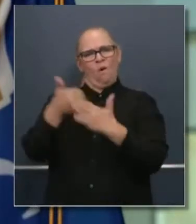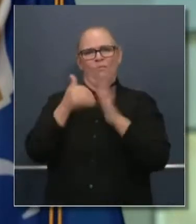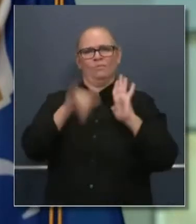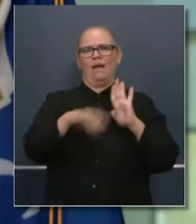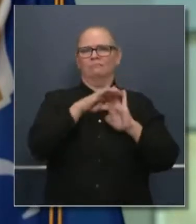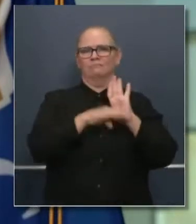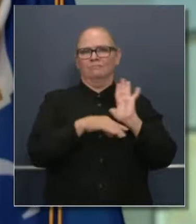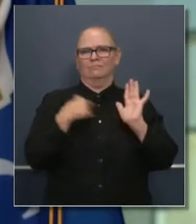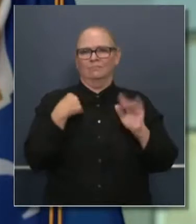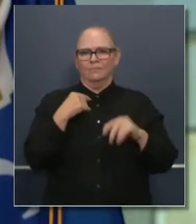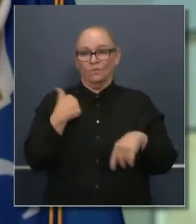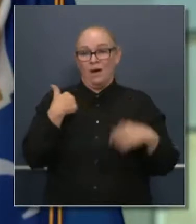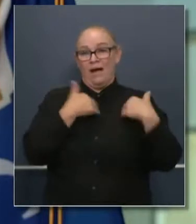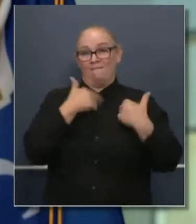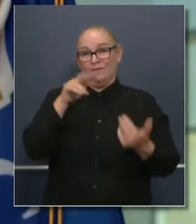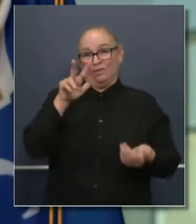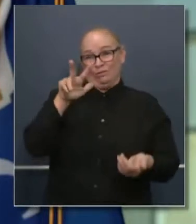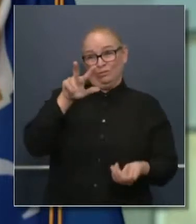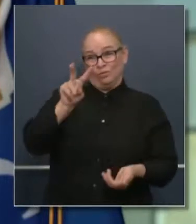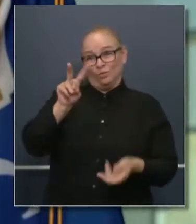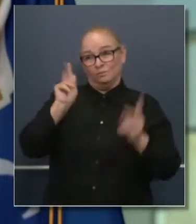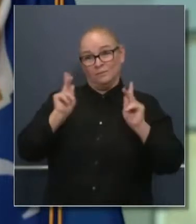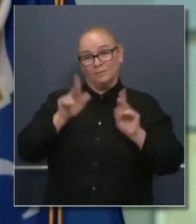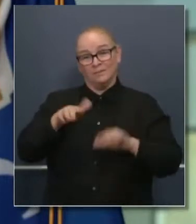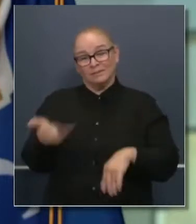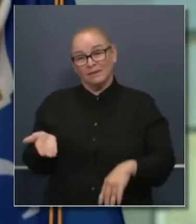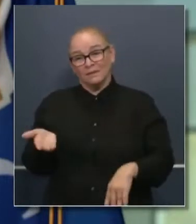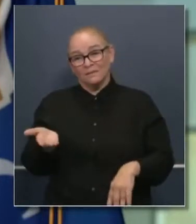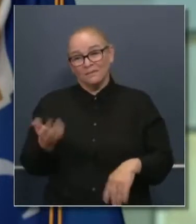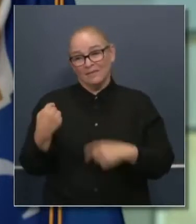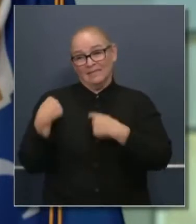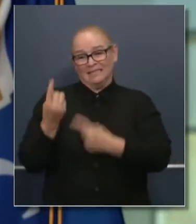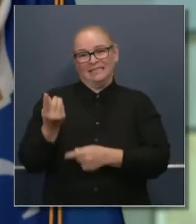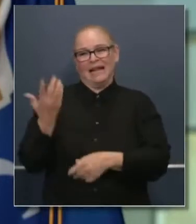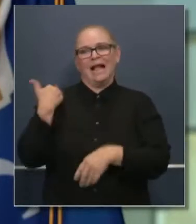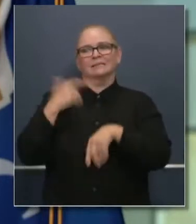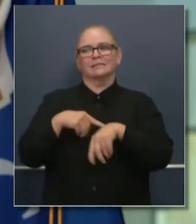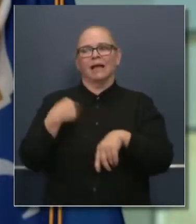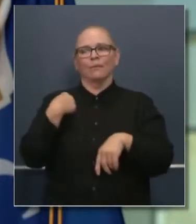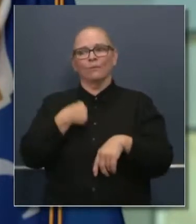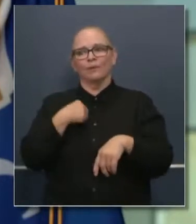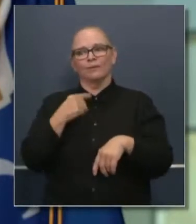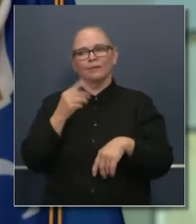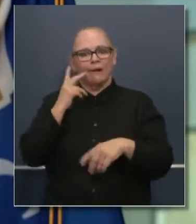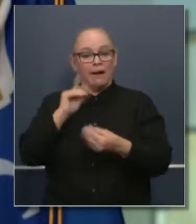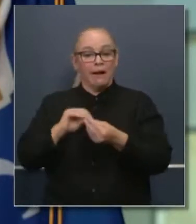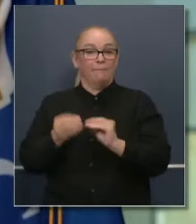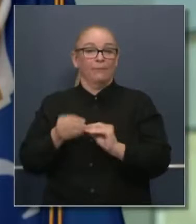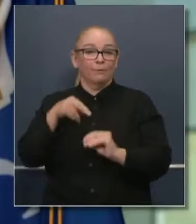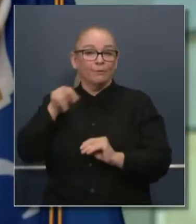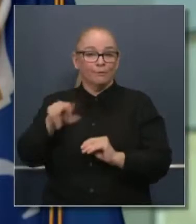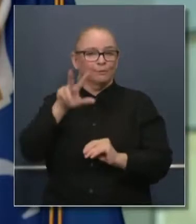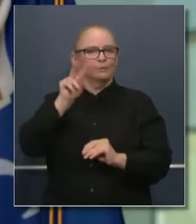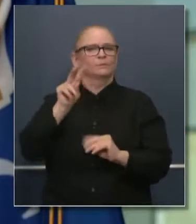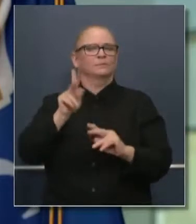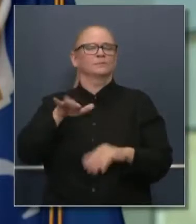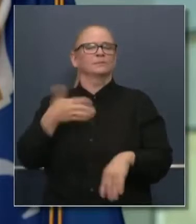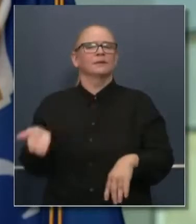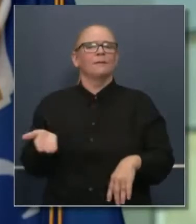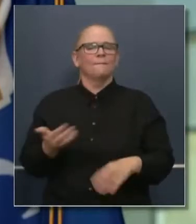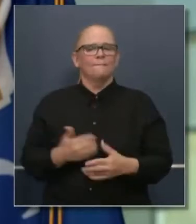additional lives were lost in our last reporting period yesterday, but I want to just caution you,